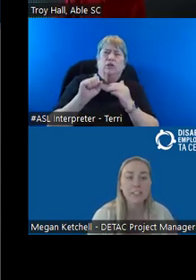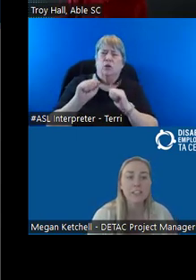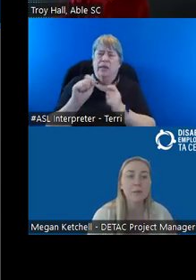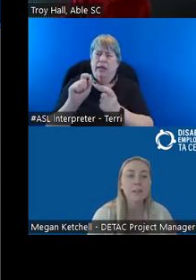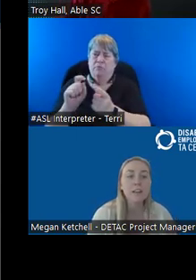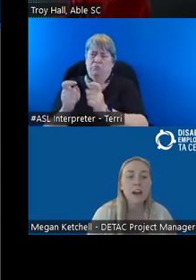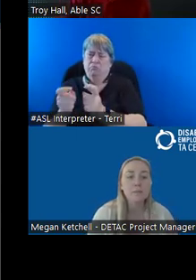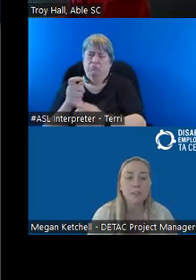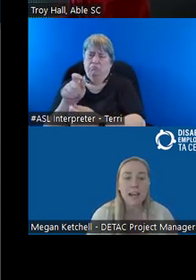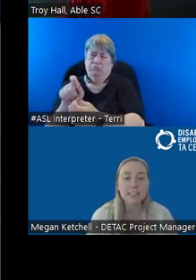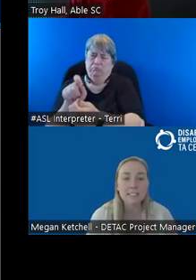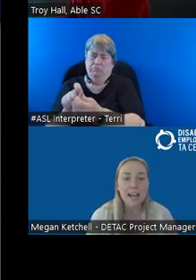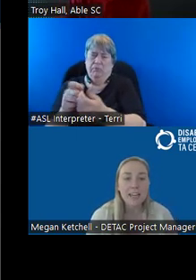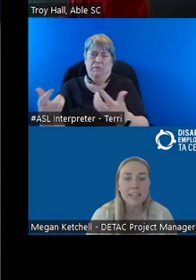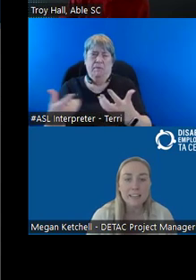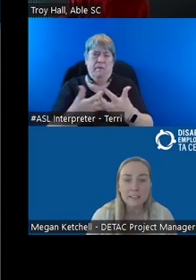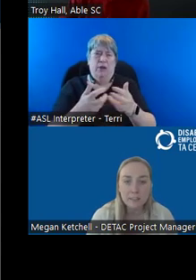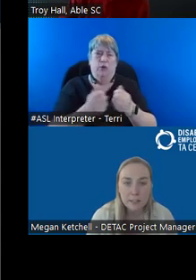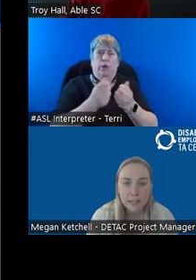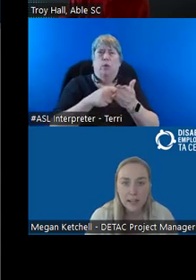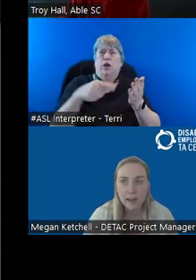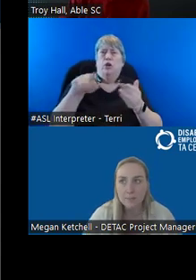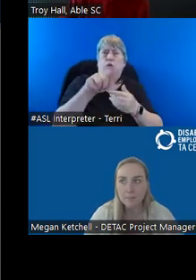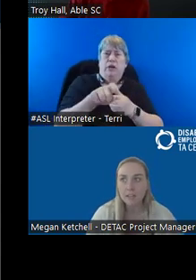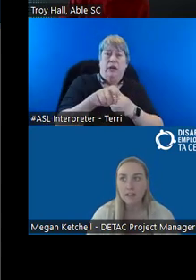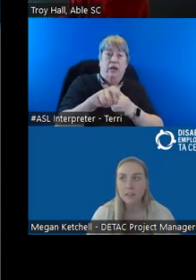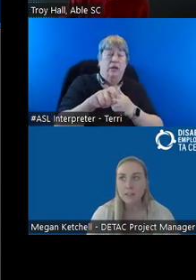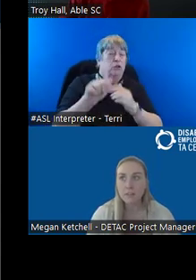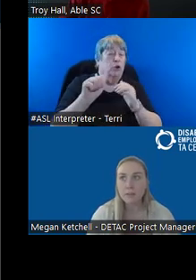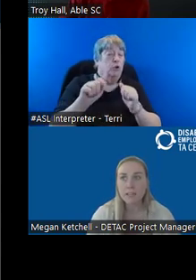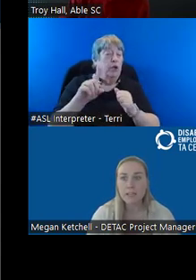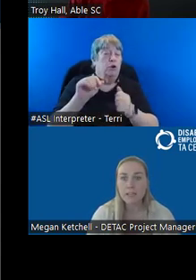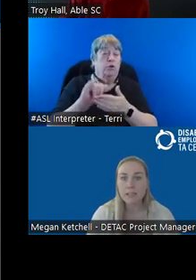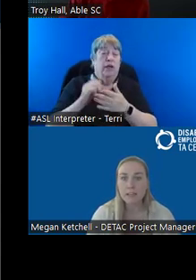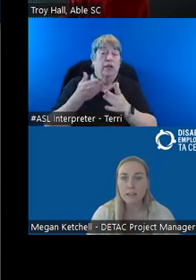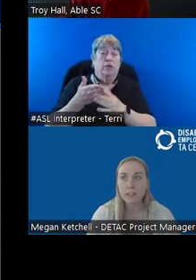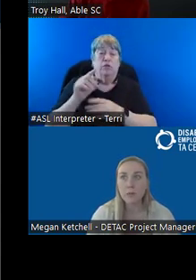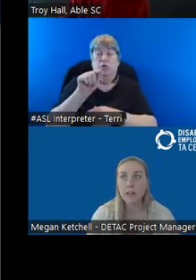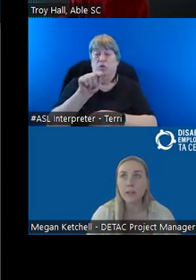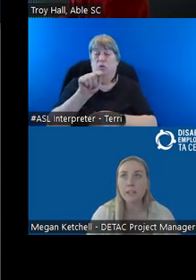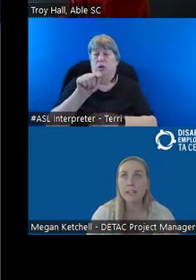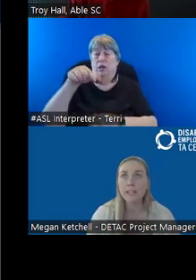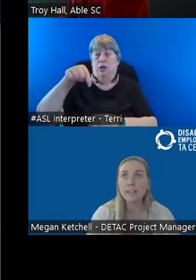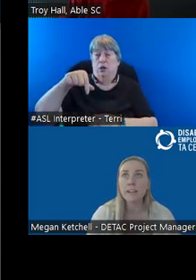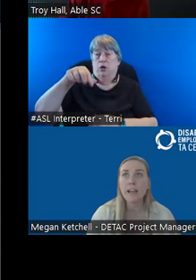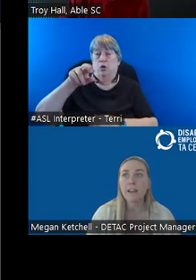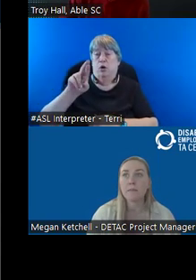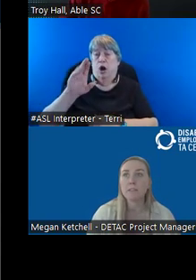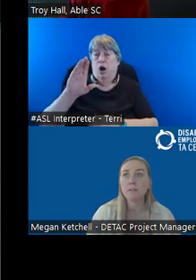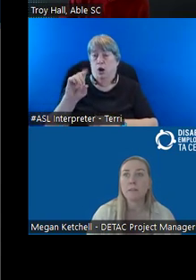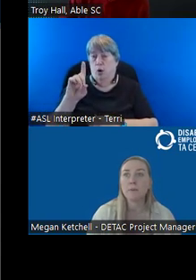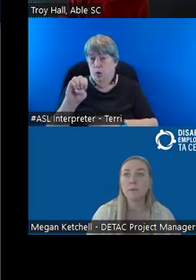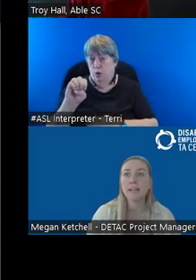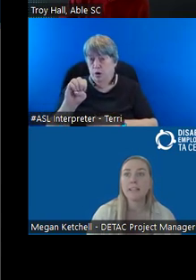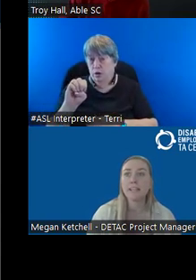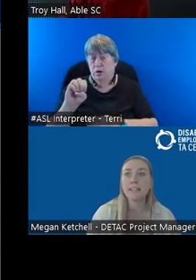discussion to you. So you can access that either through the QR code here, and then I'm